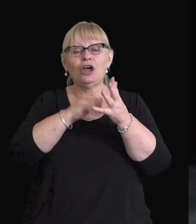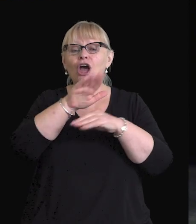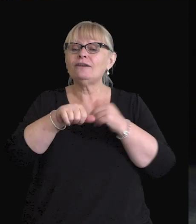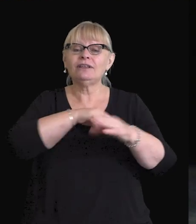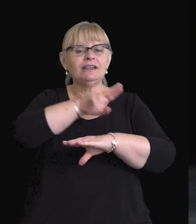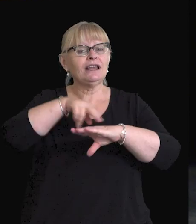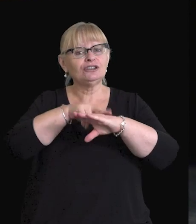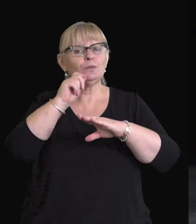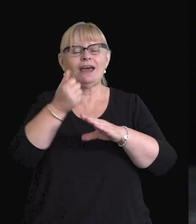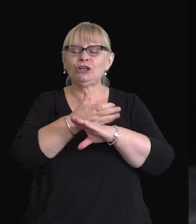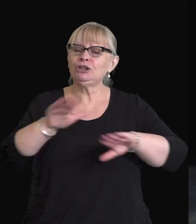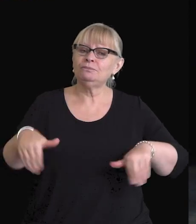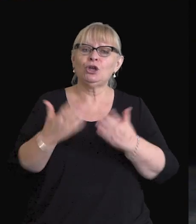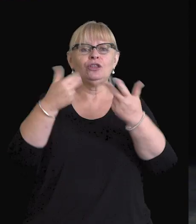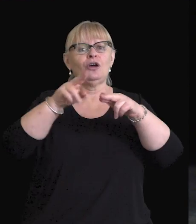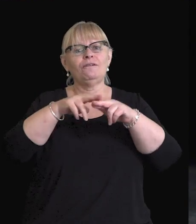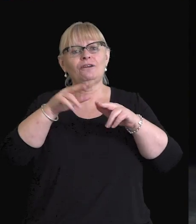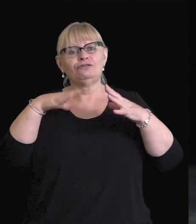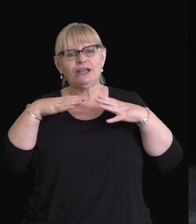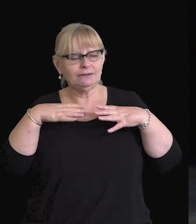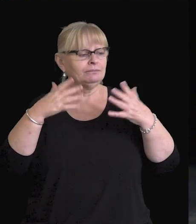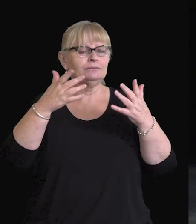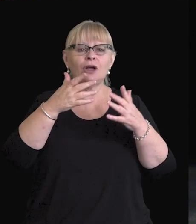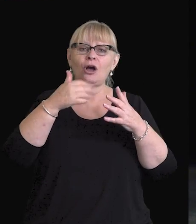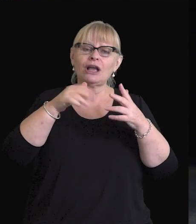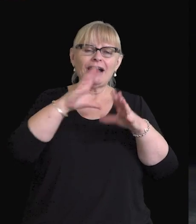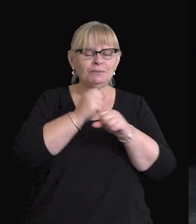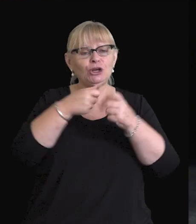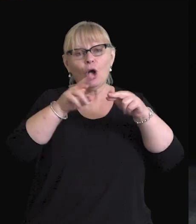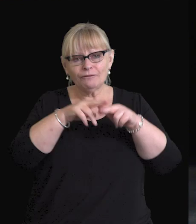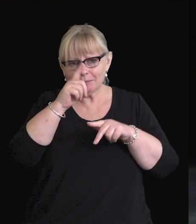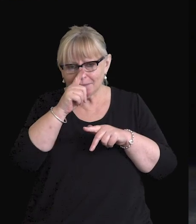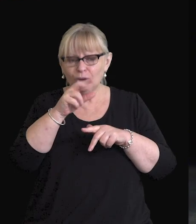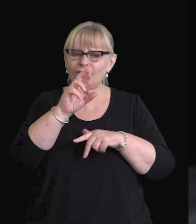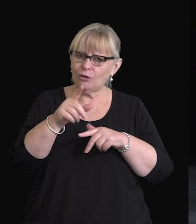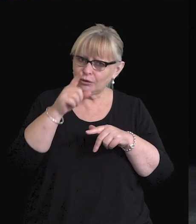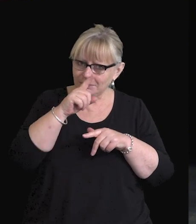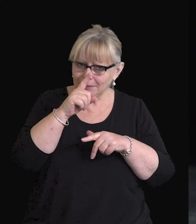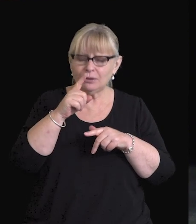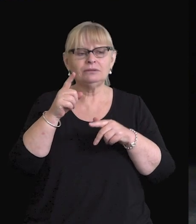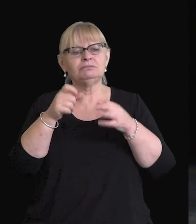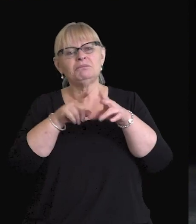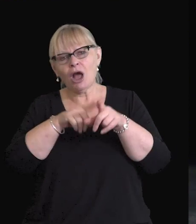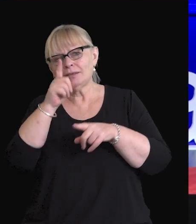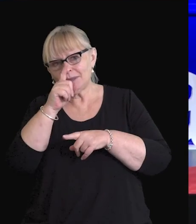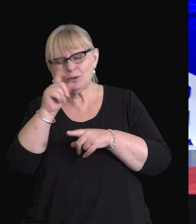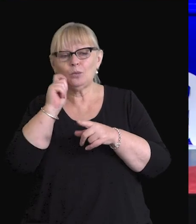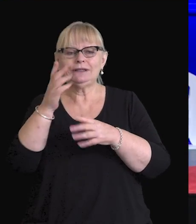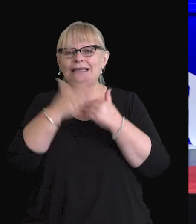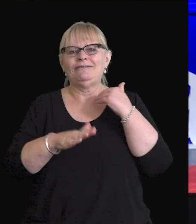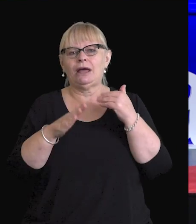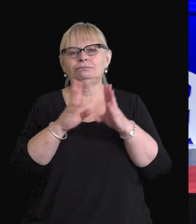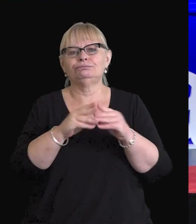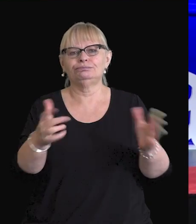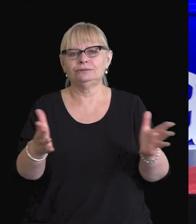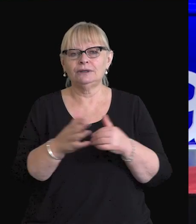freedom and that government of the people, by the people, and for the people shall not perish from this earth.